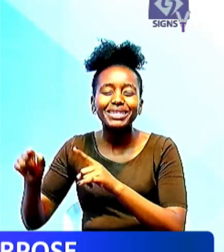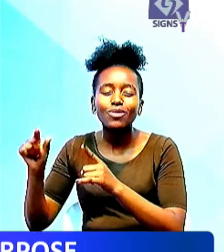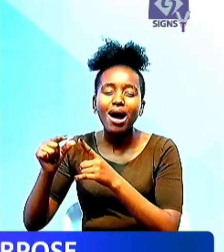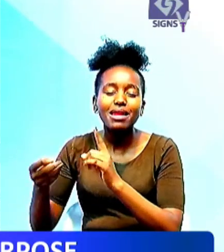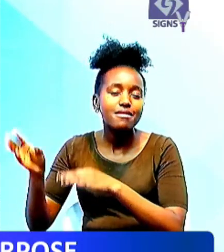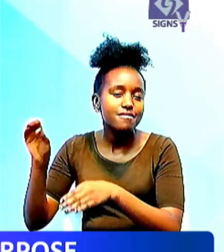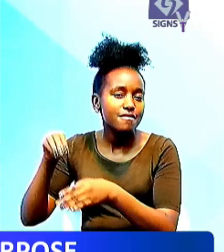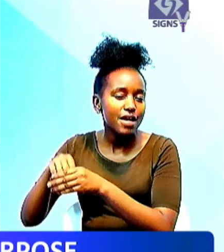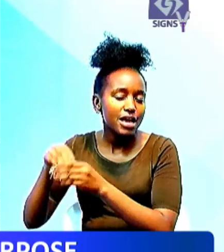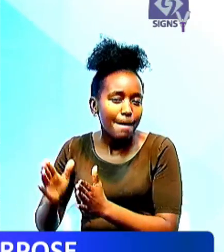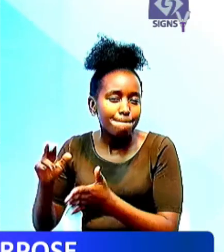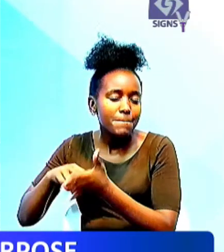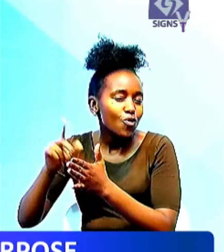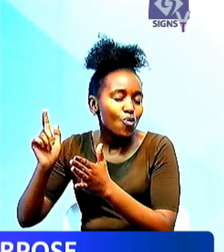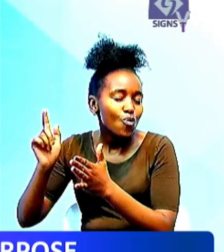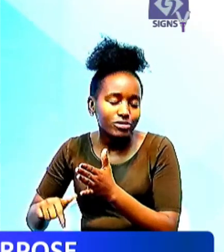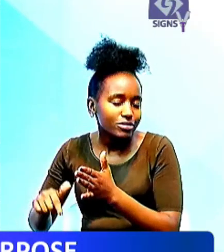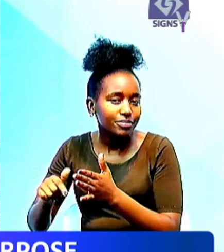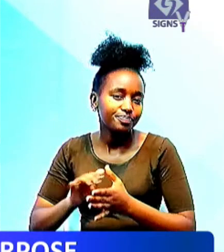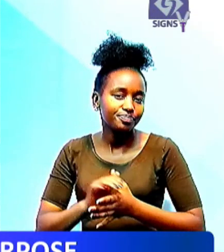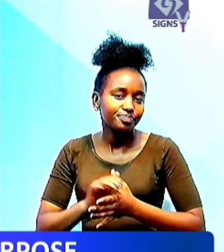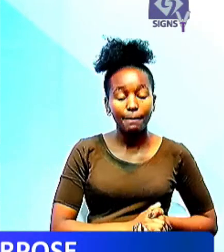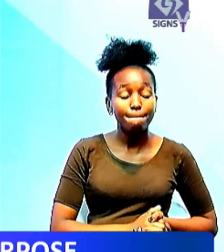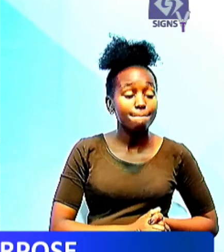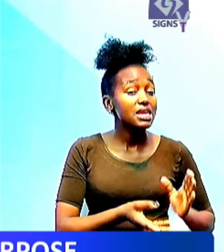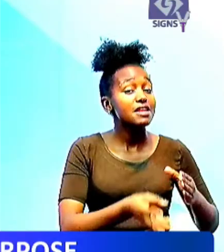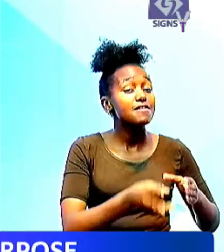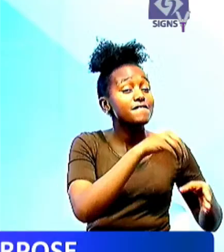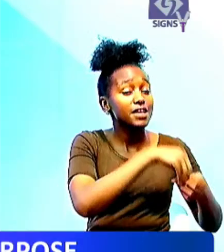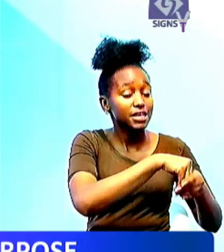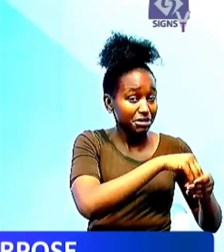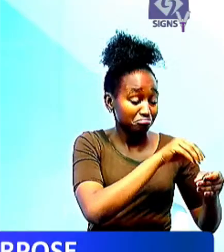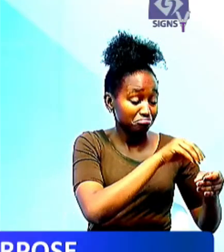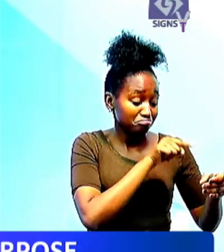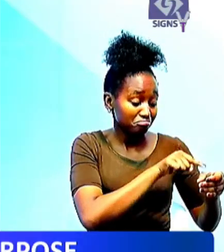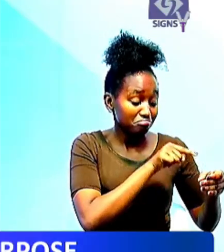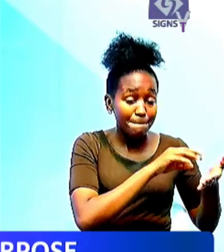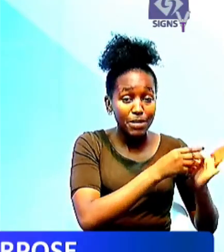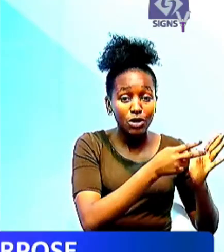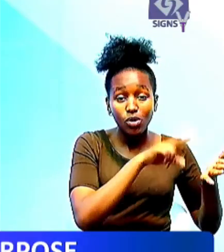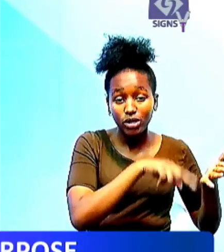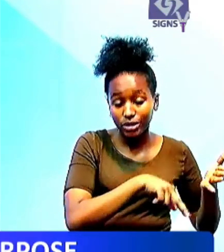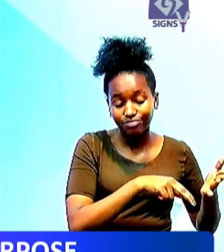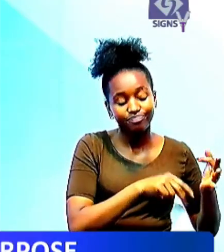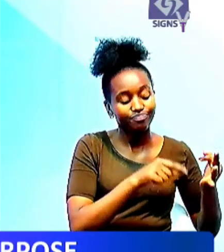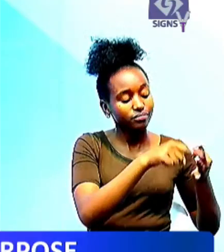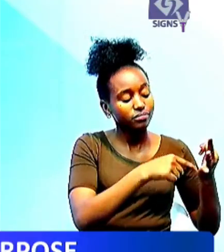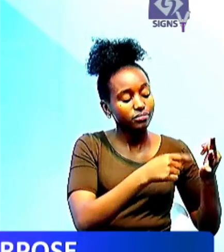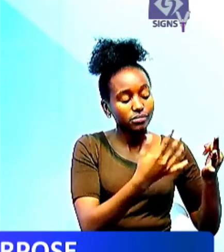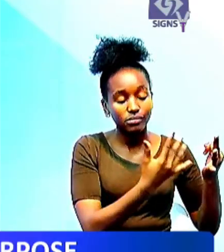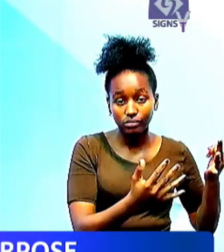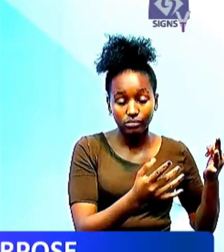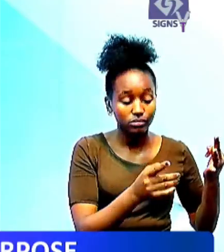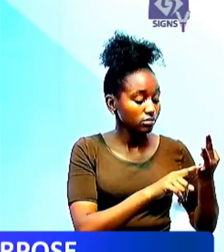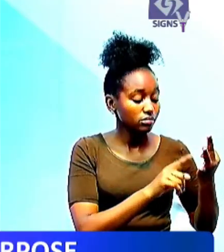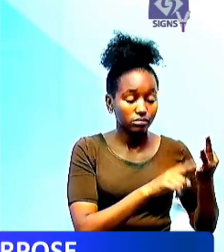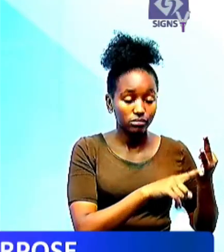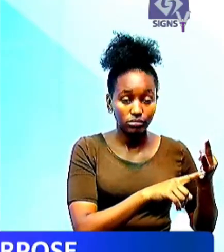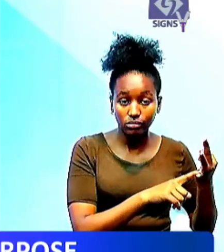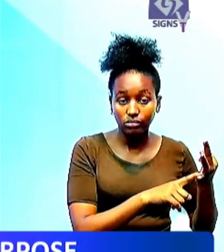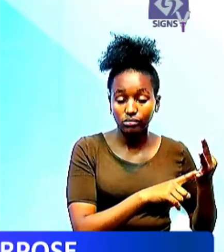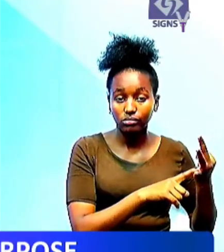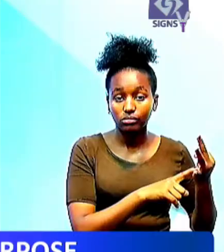investing? Thank you. So for investment, it's simple. It involves three things. And one, we say it